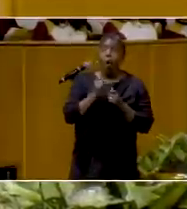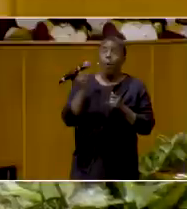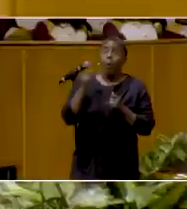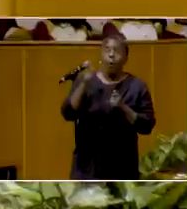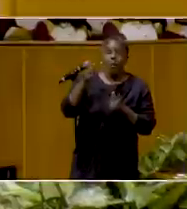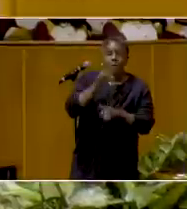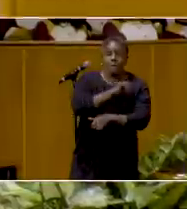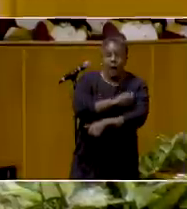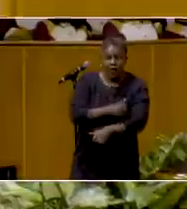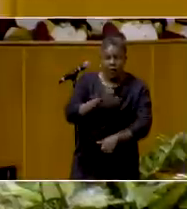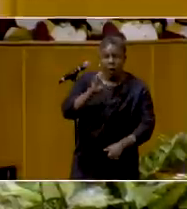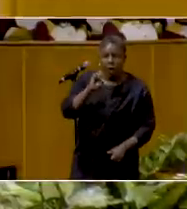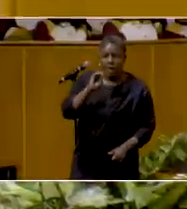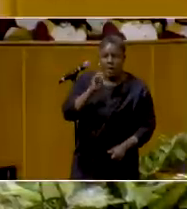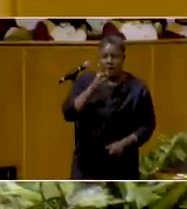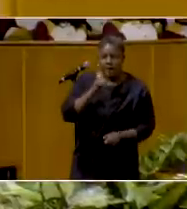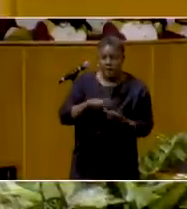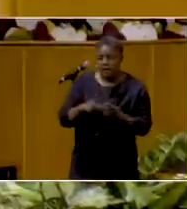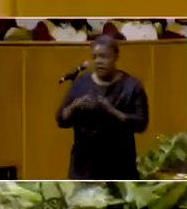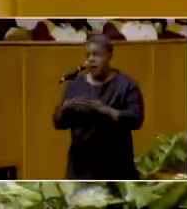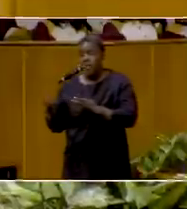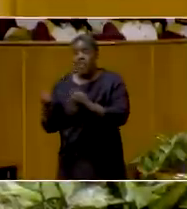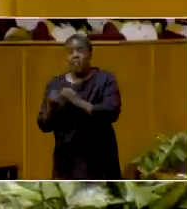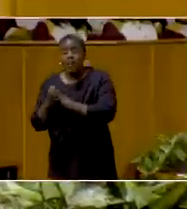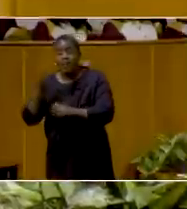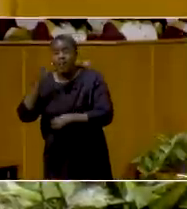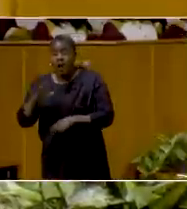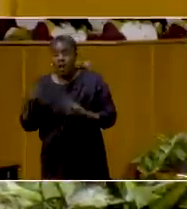God and the love of God.